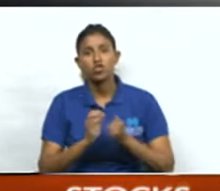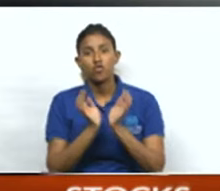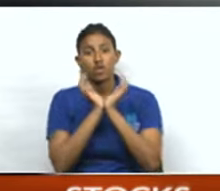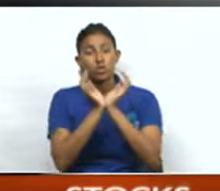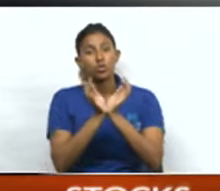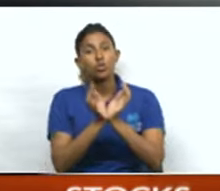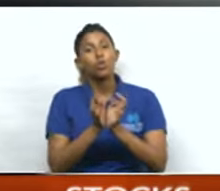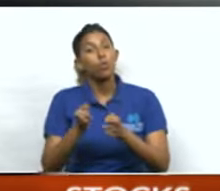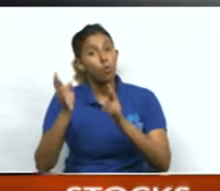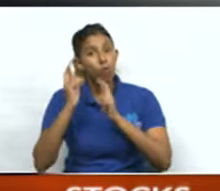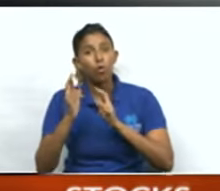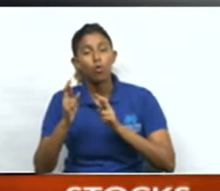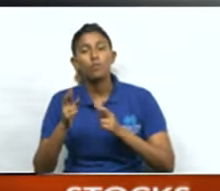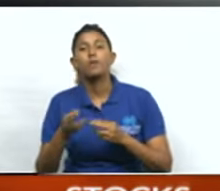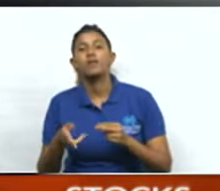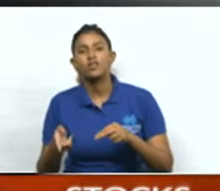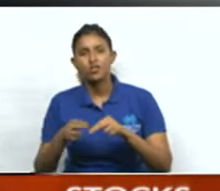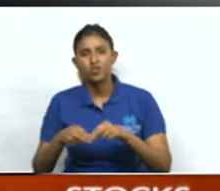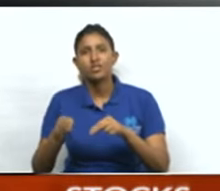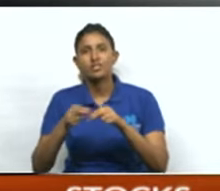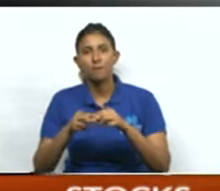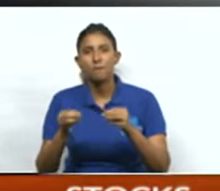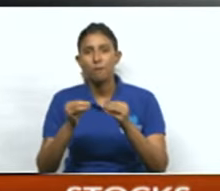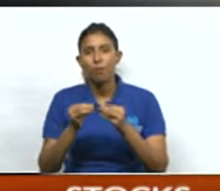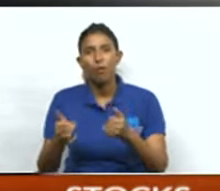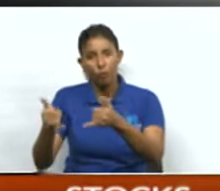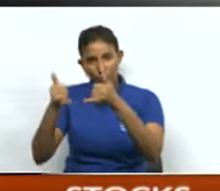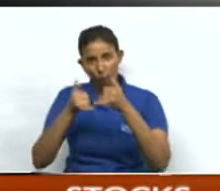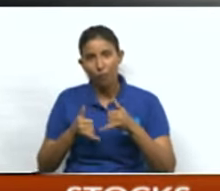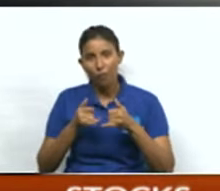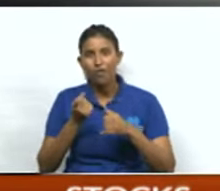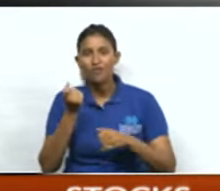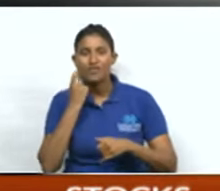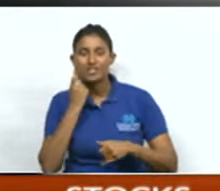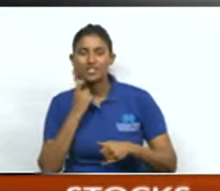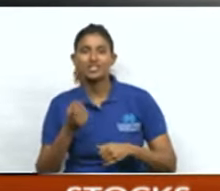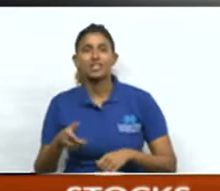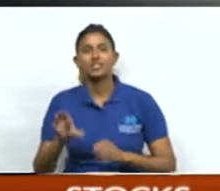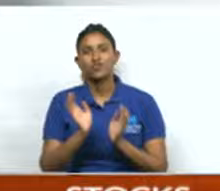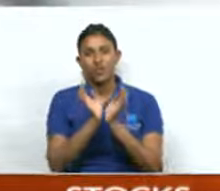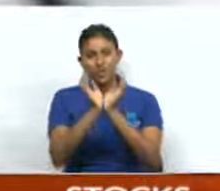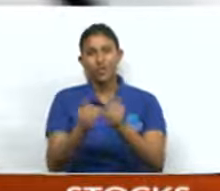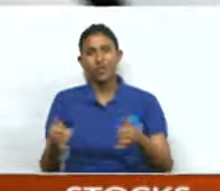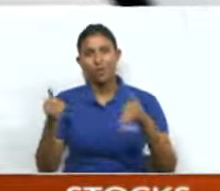momentum following multiple awards at the recent Credit Union Awards. Peter Christopher has the details.